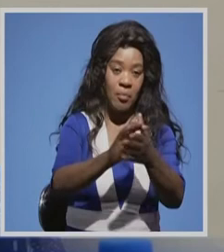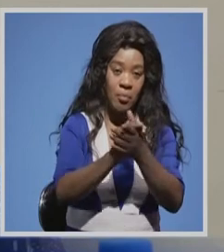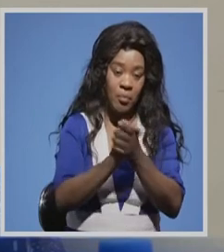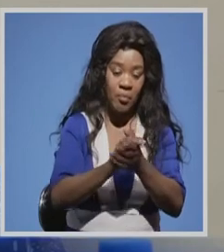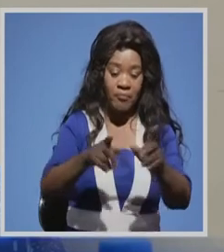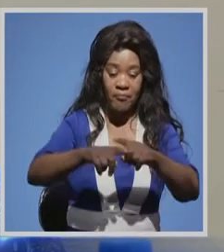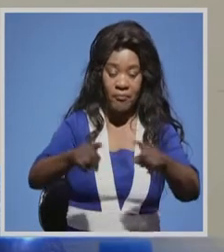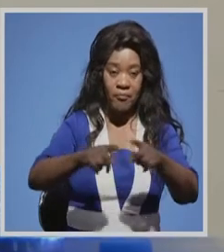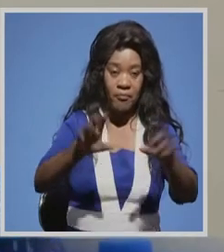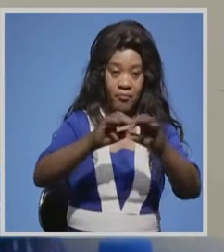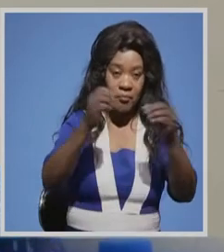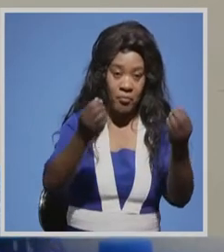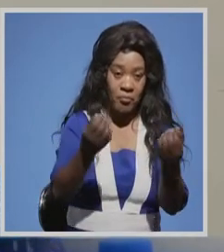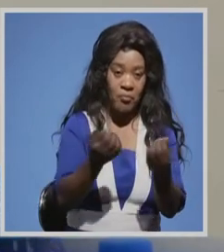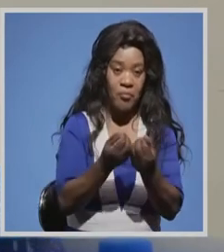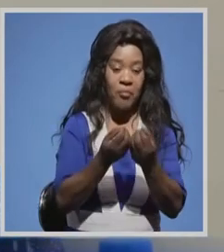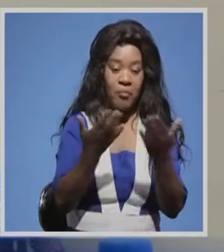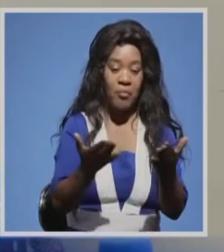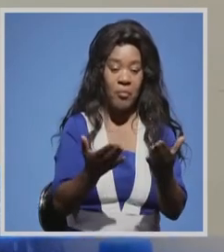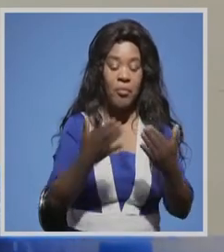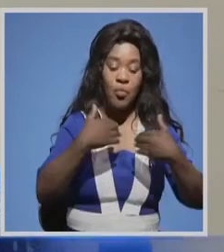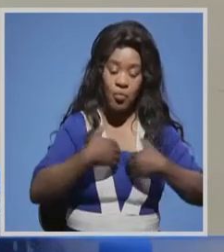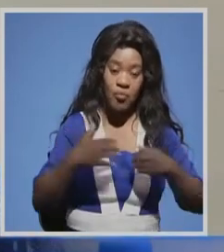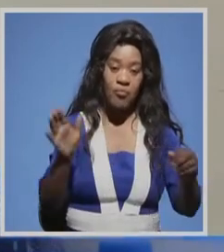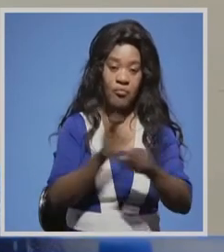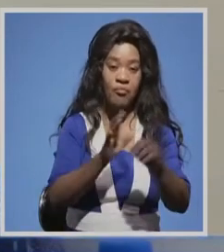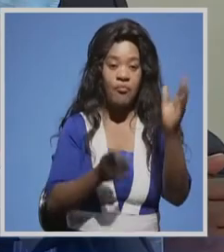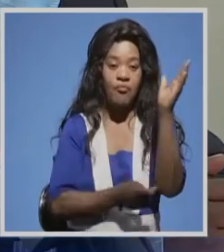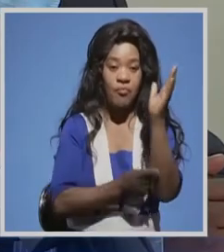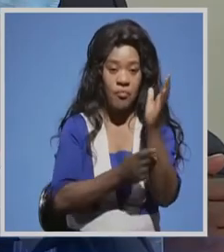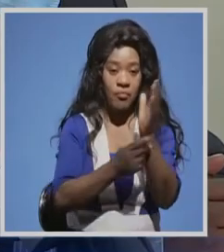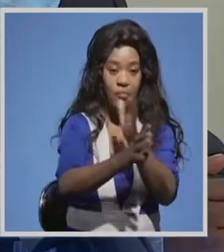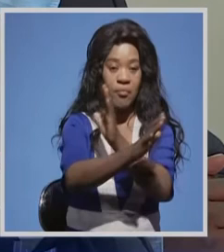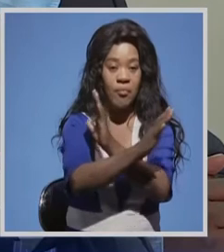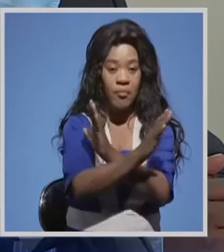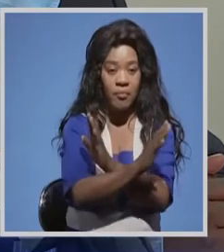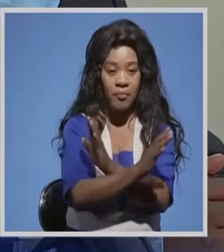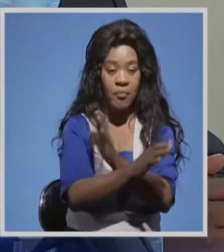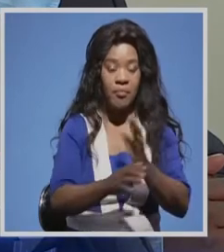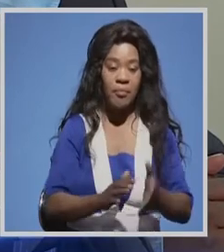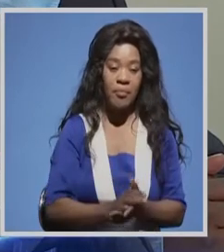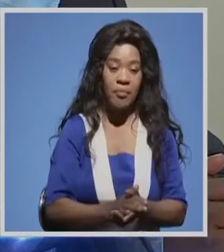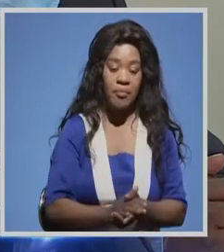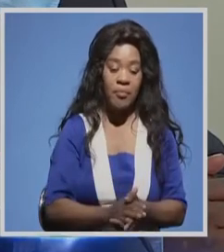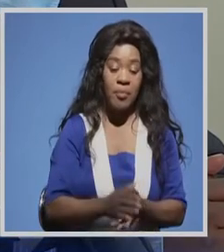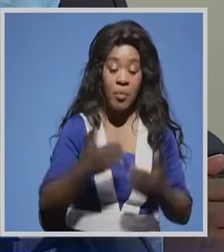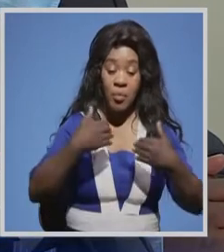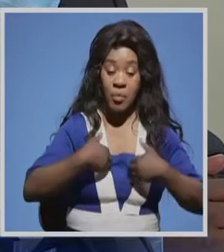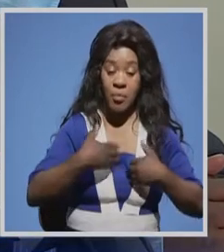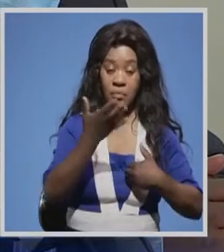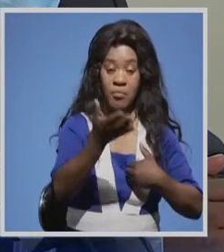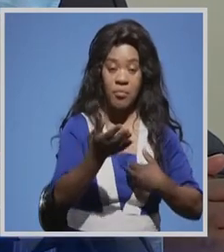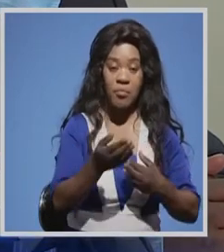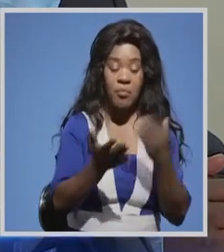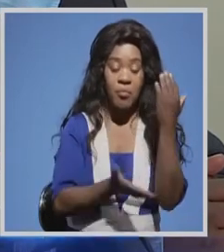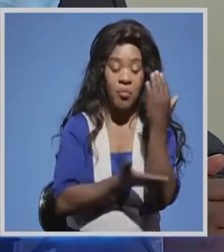to ensure continued sport development in our country. We do have these facilities upgraded.